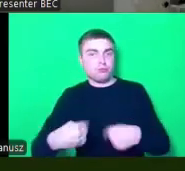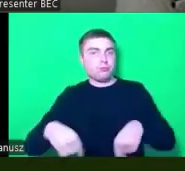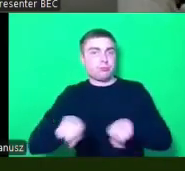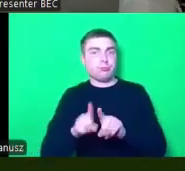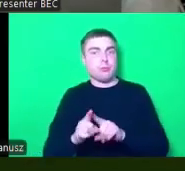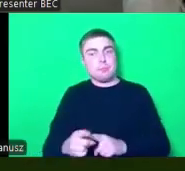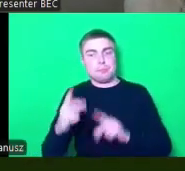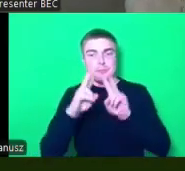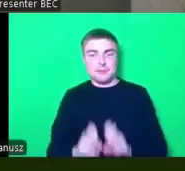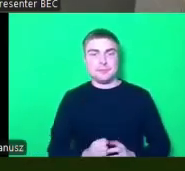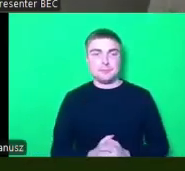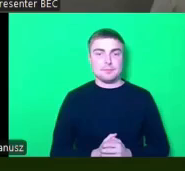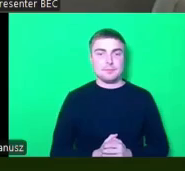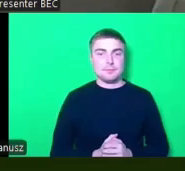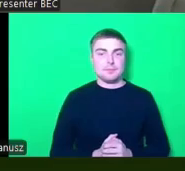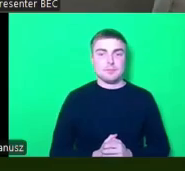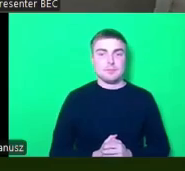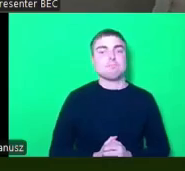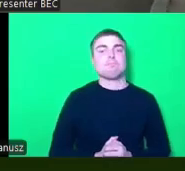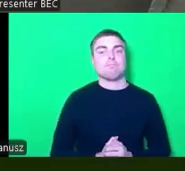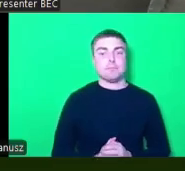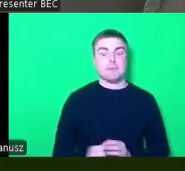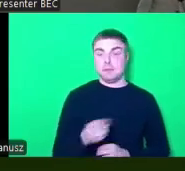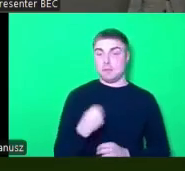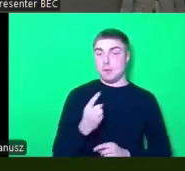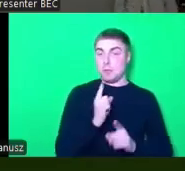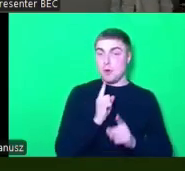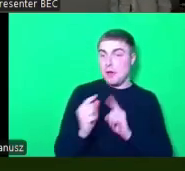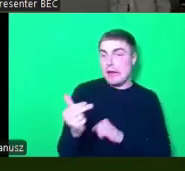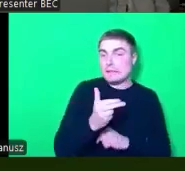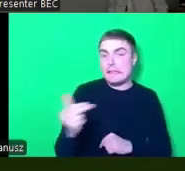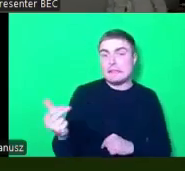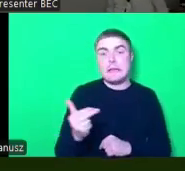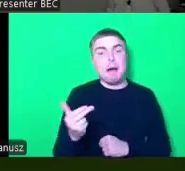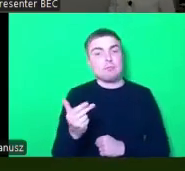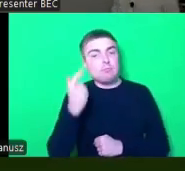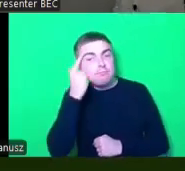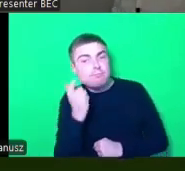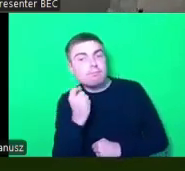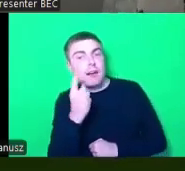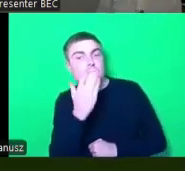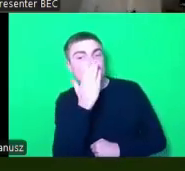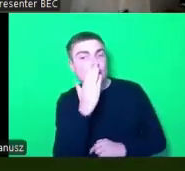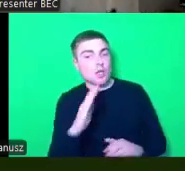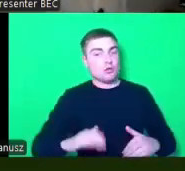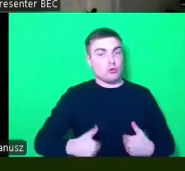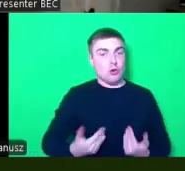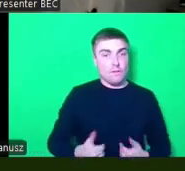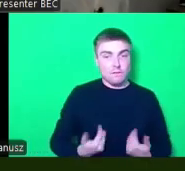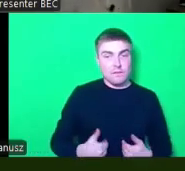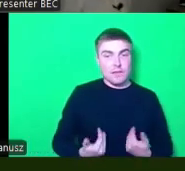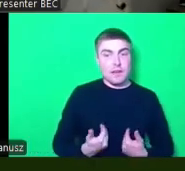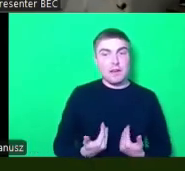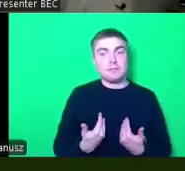We're talking in a larger concept of what we call One Health. It's defined by the World Health Organization as an